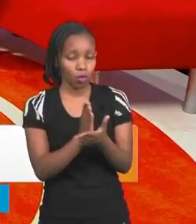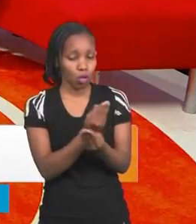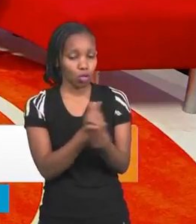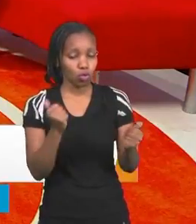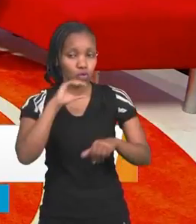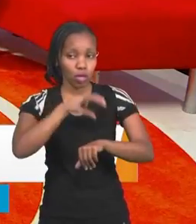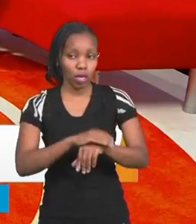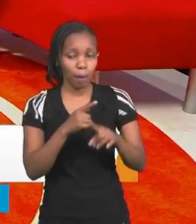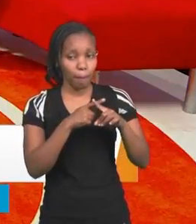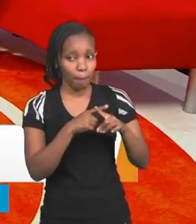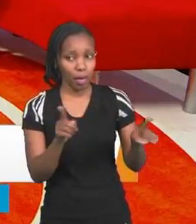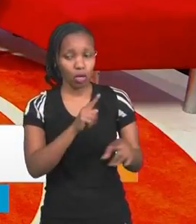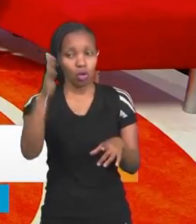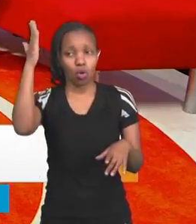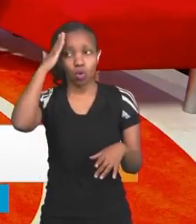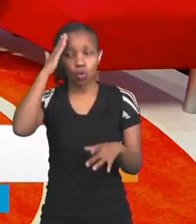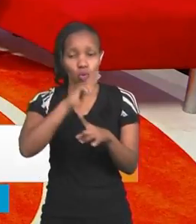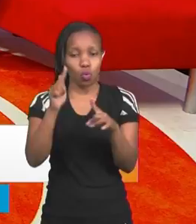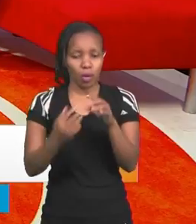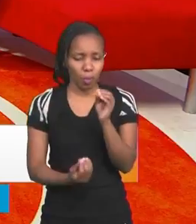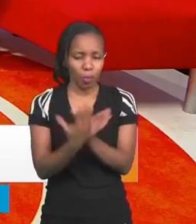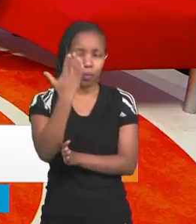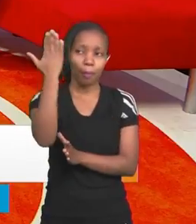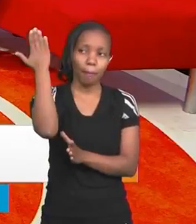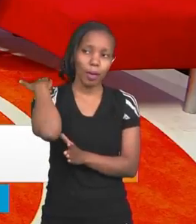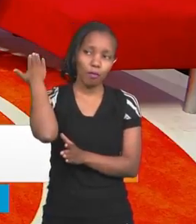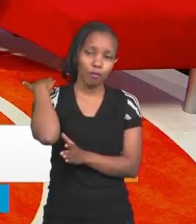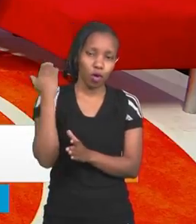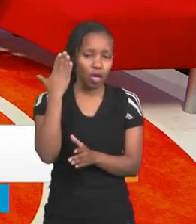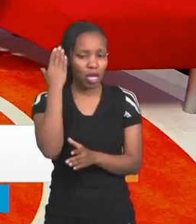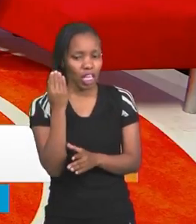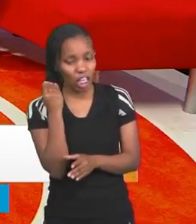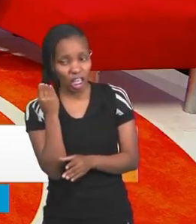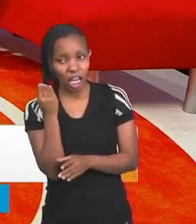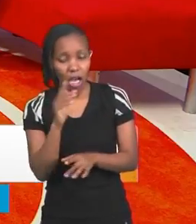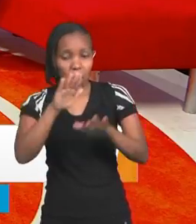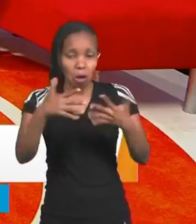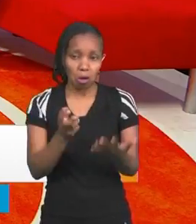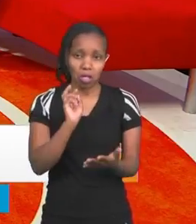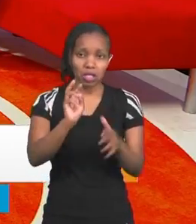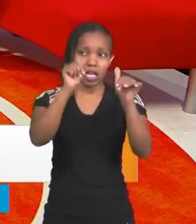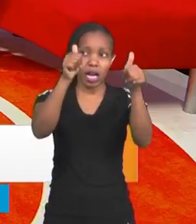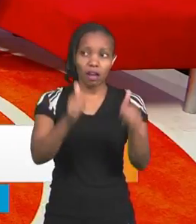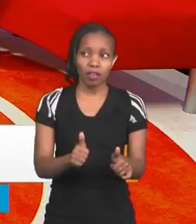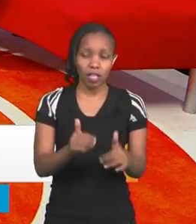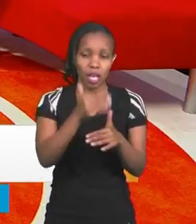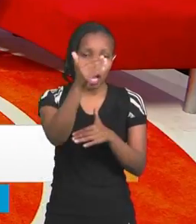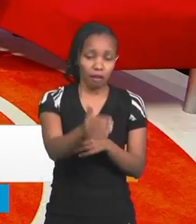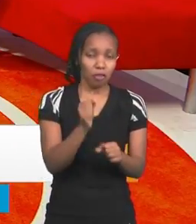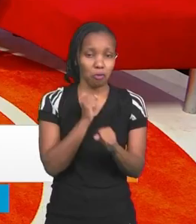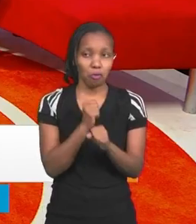soon. But you know, while we are growing up, some of us, we used to hear these, or we even watch these adverts, Baada ya